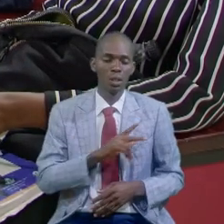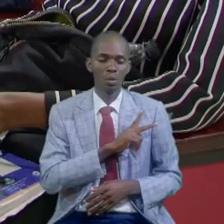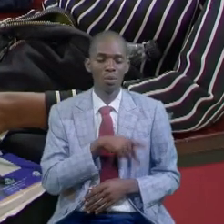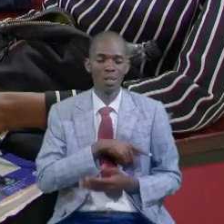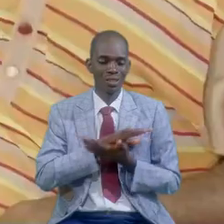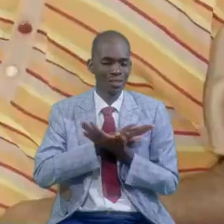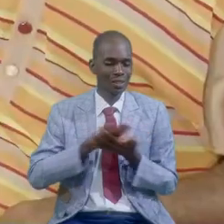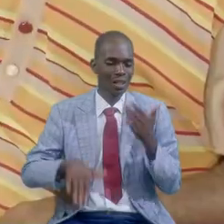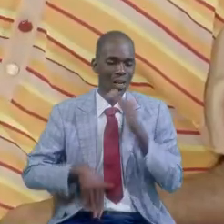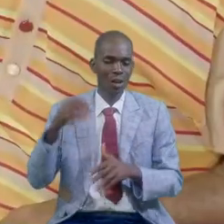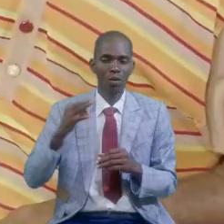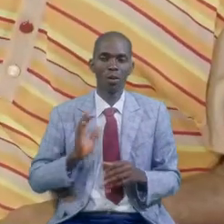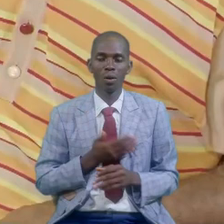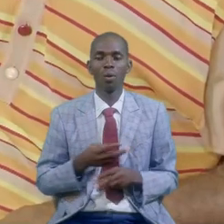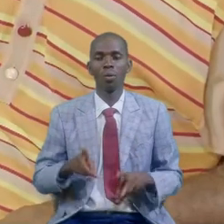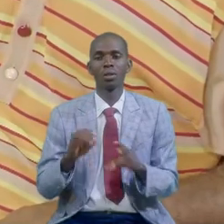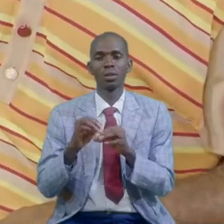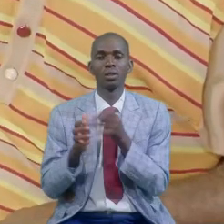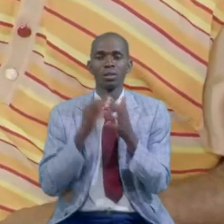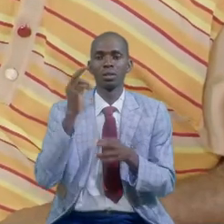out of the way.